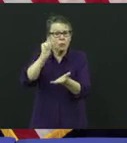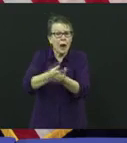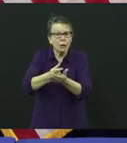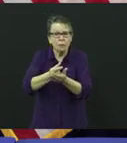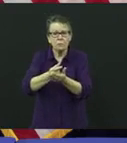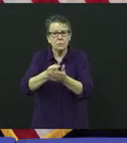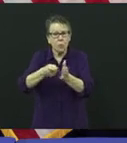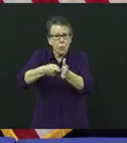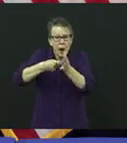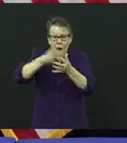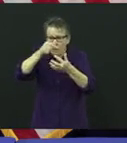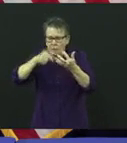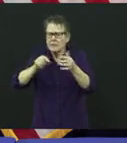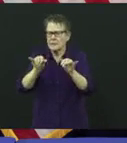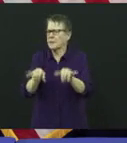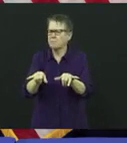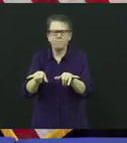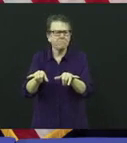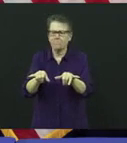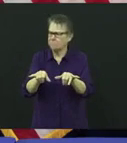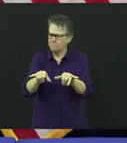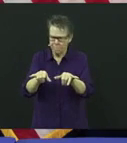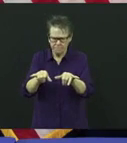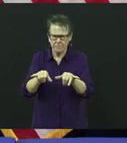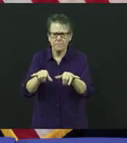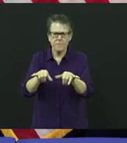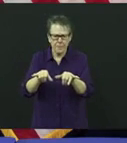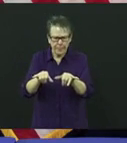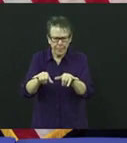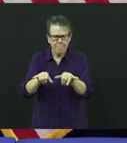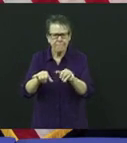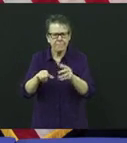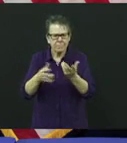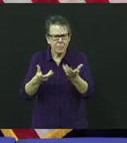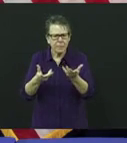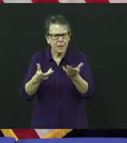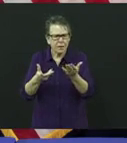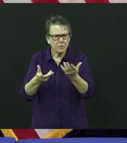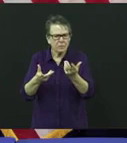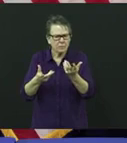still a long process to go, and there's no schools to go through that process.